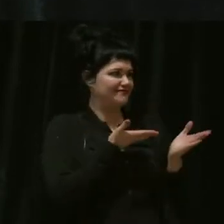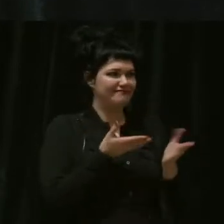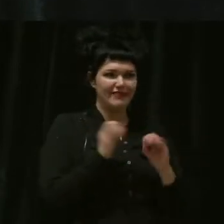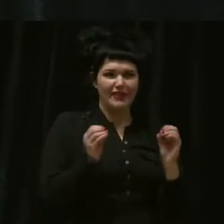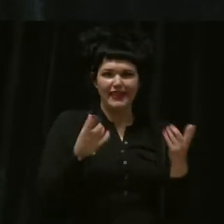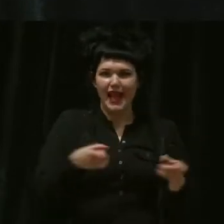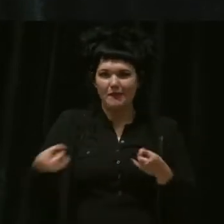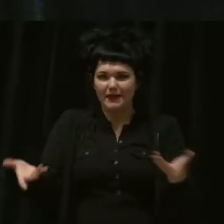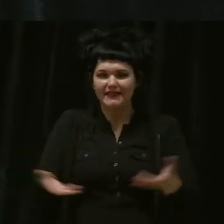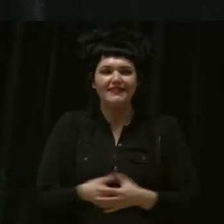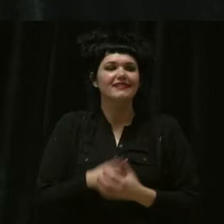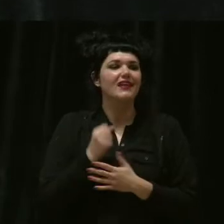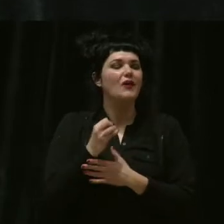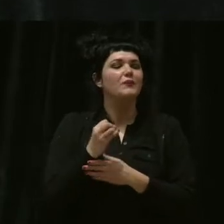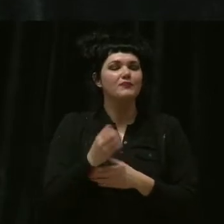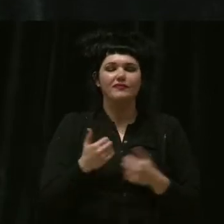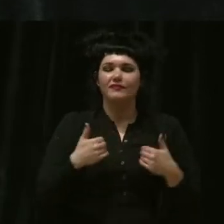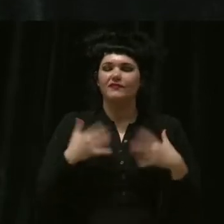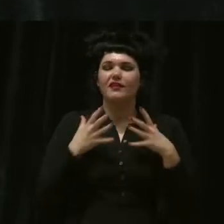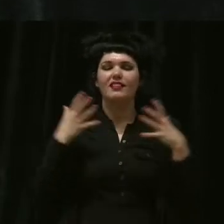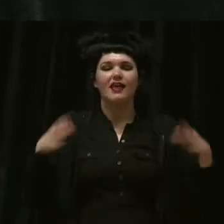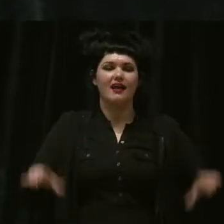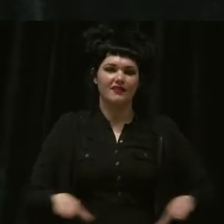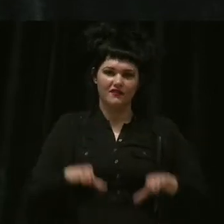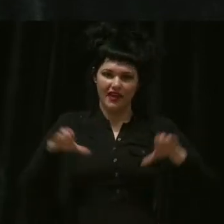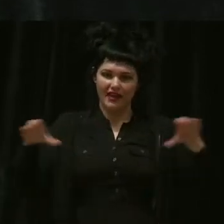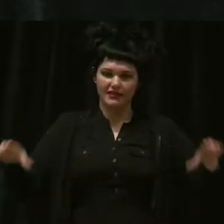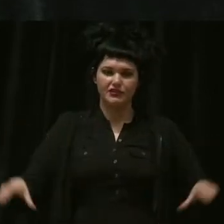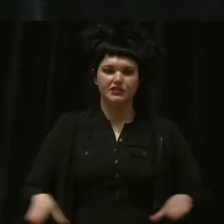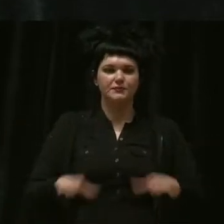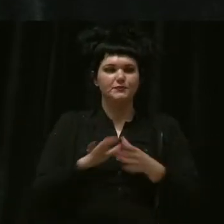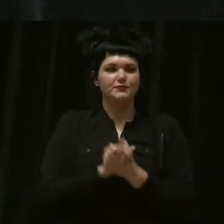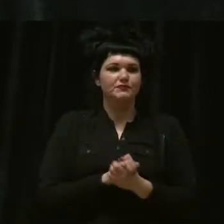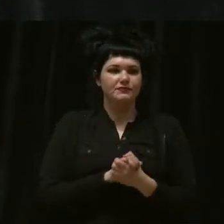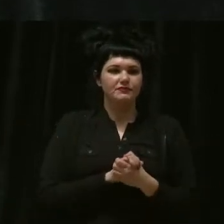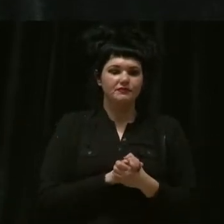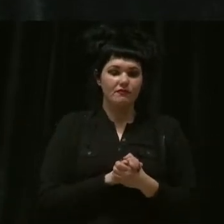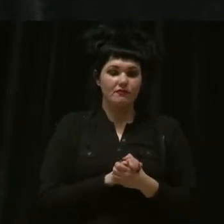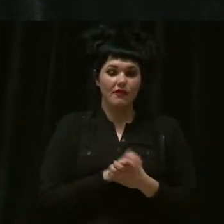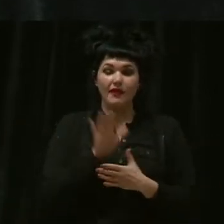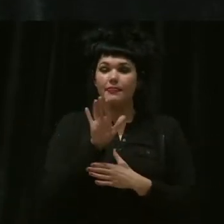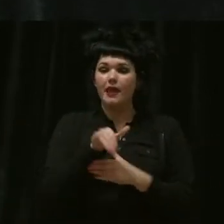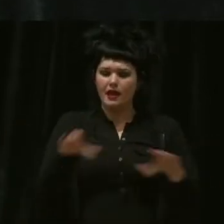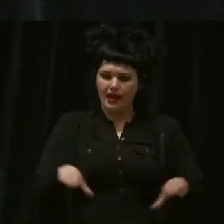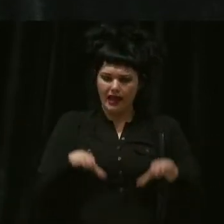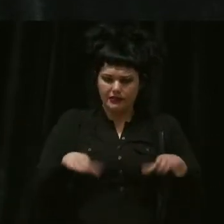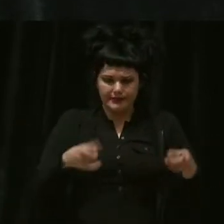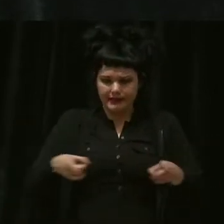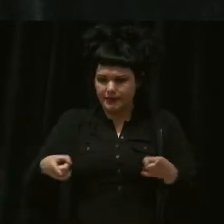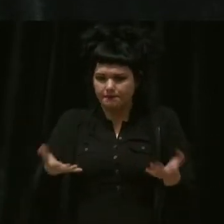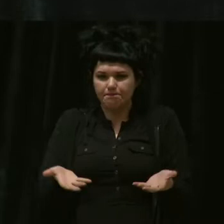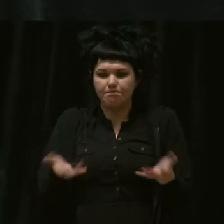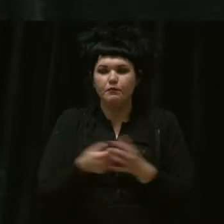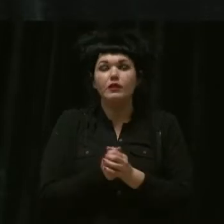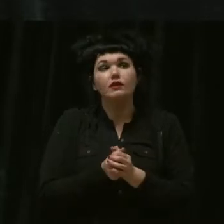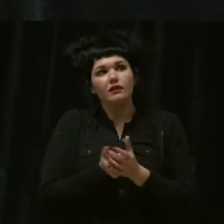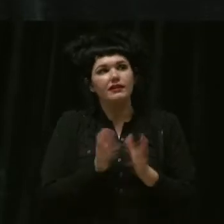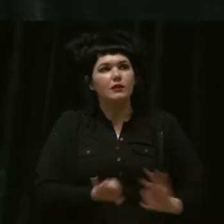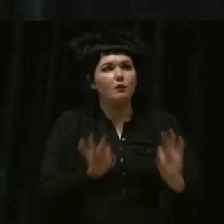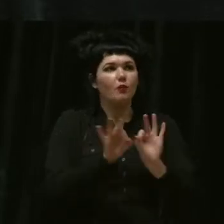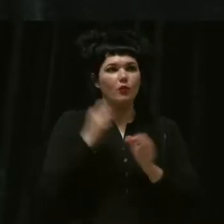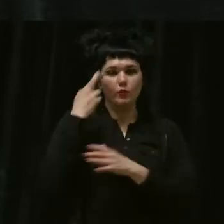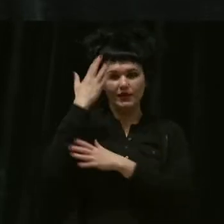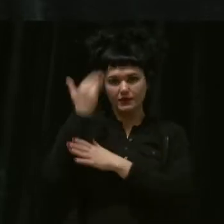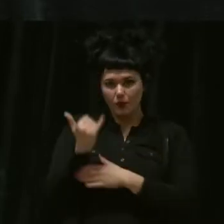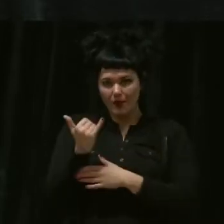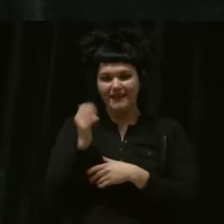So there's a lot of action. And what's happening with that action? Well, it's important. The reason why